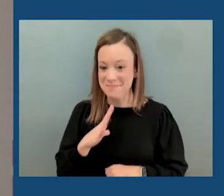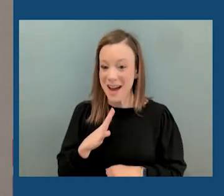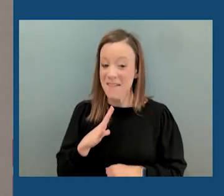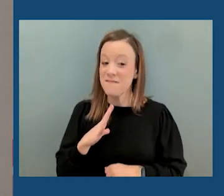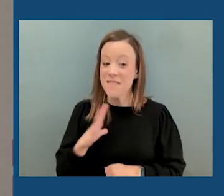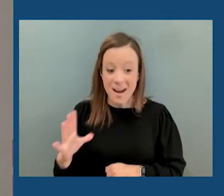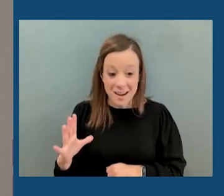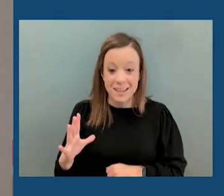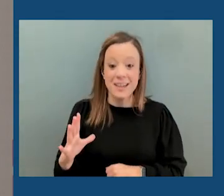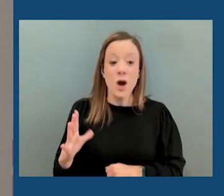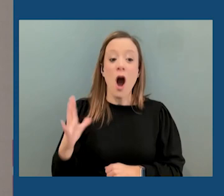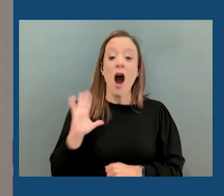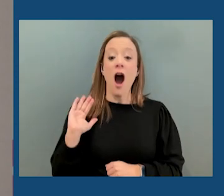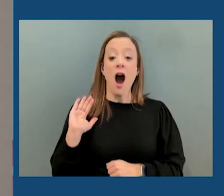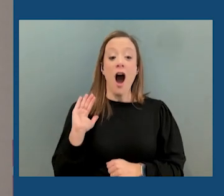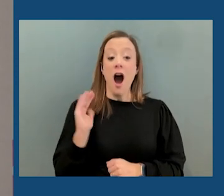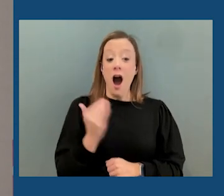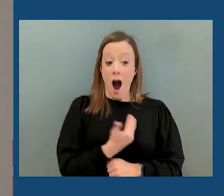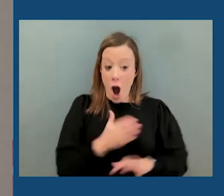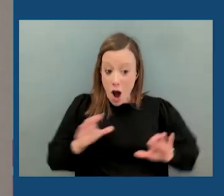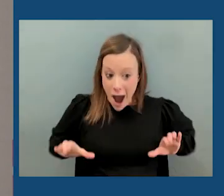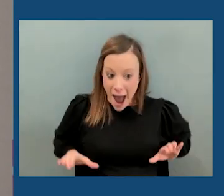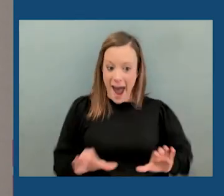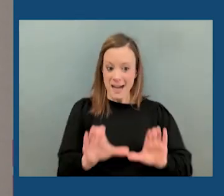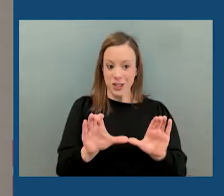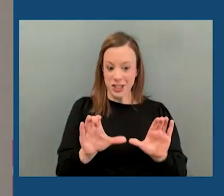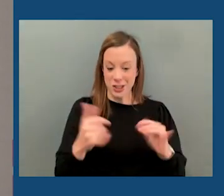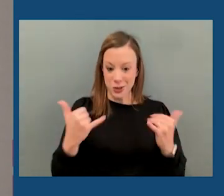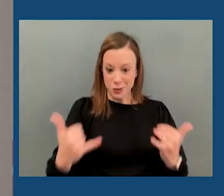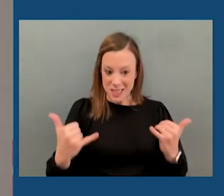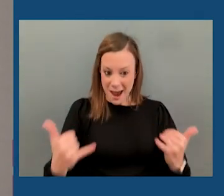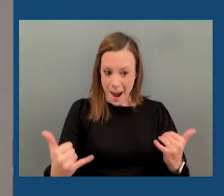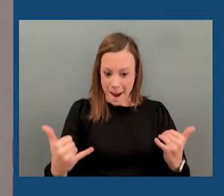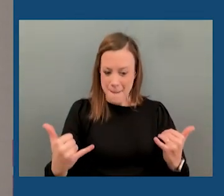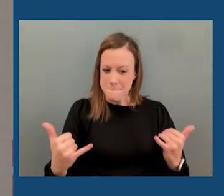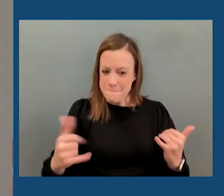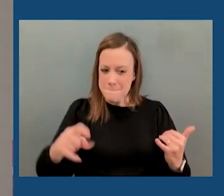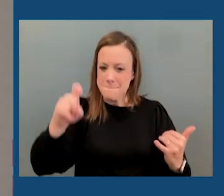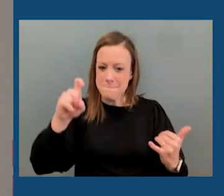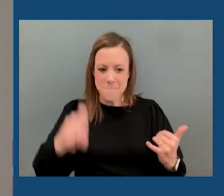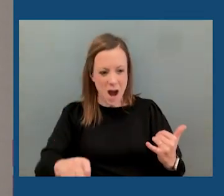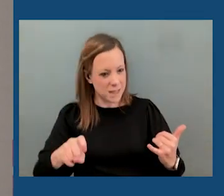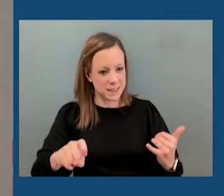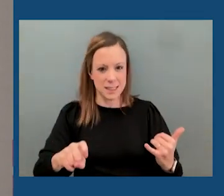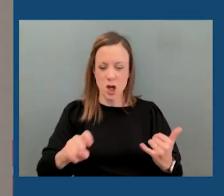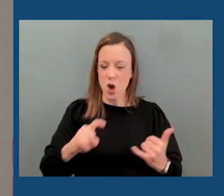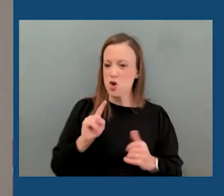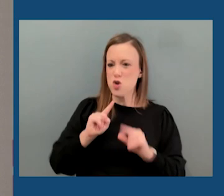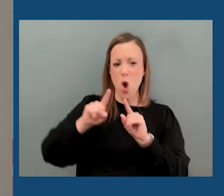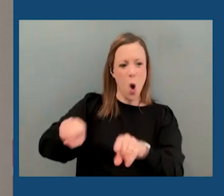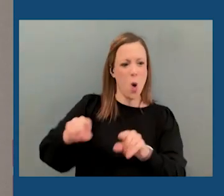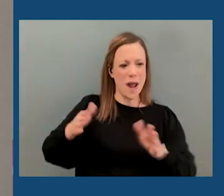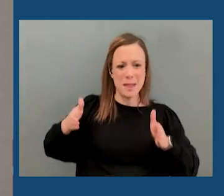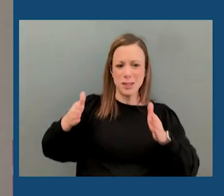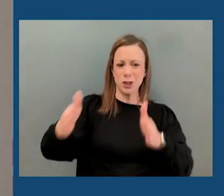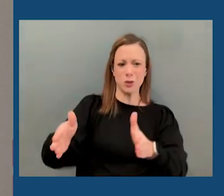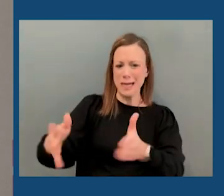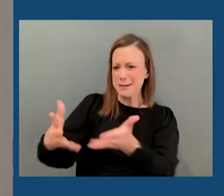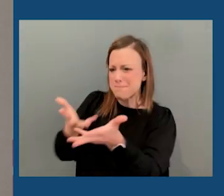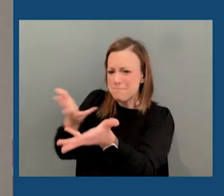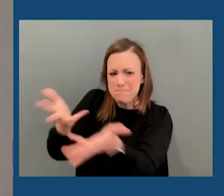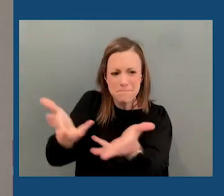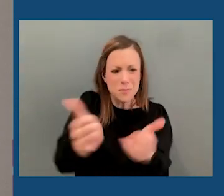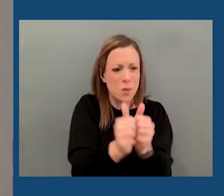our action, this day of action, has to keep us in the streets because we have a